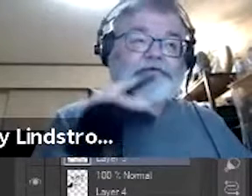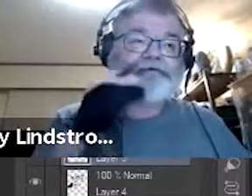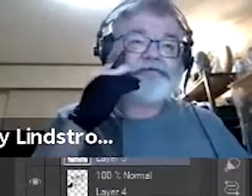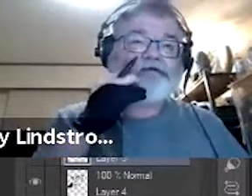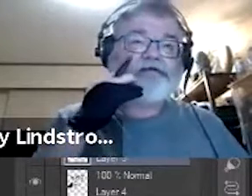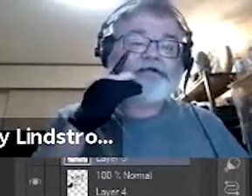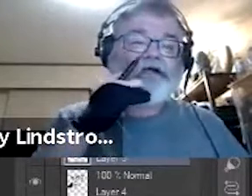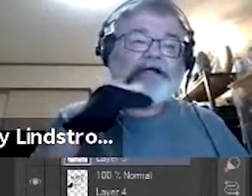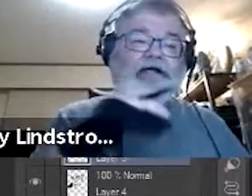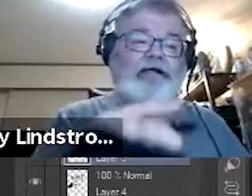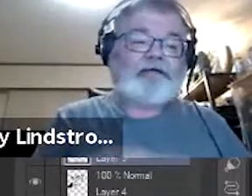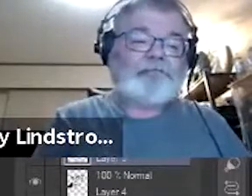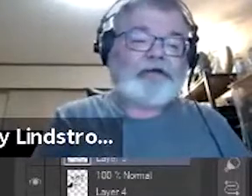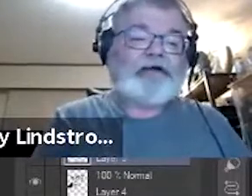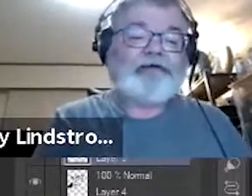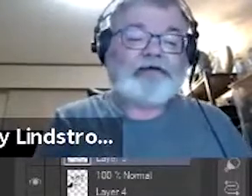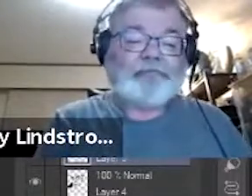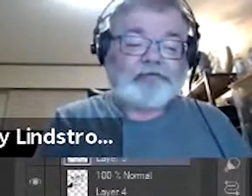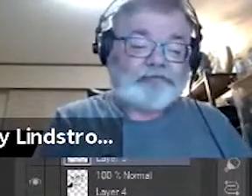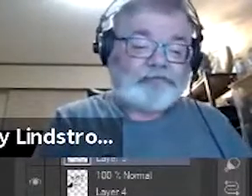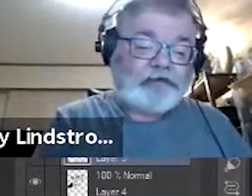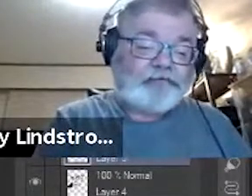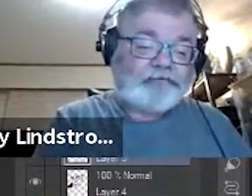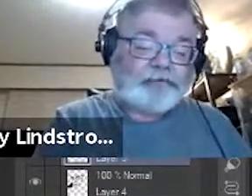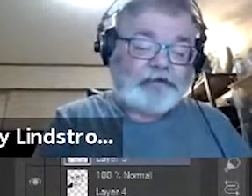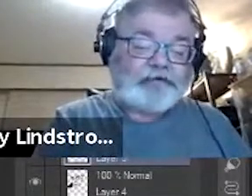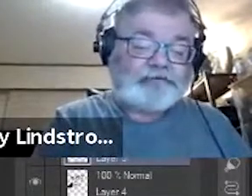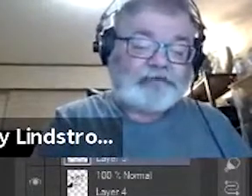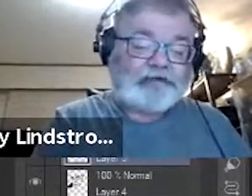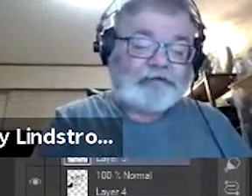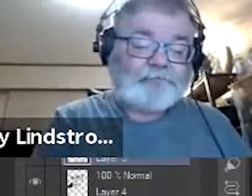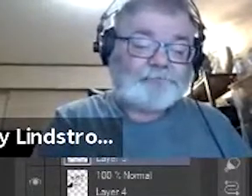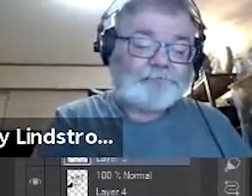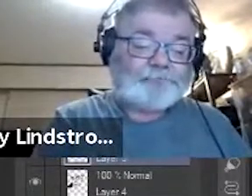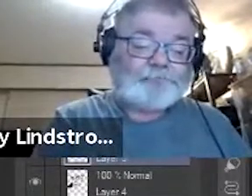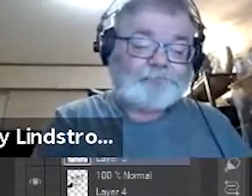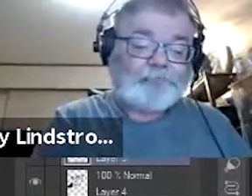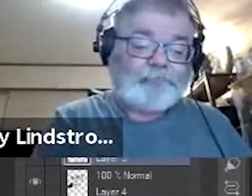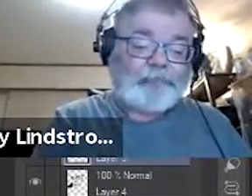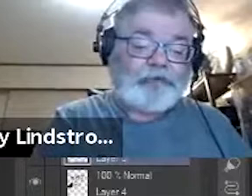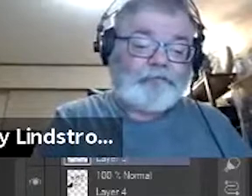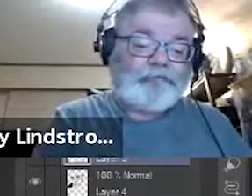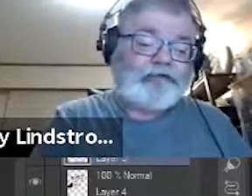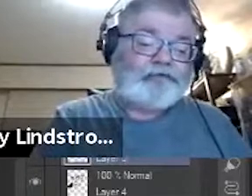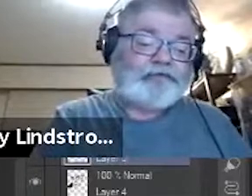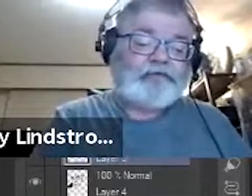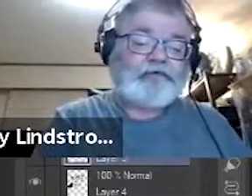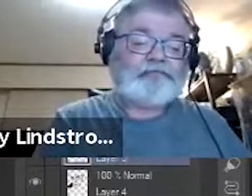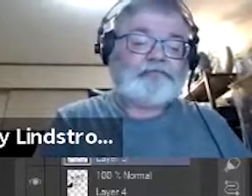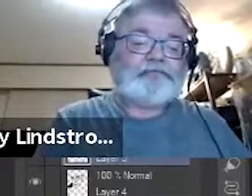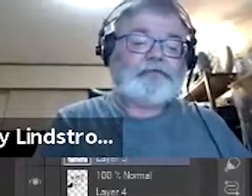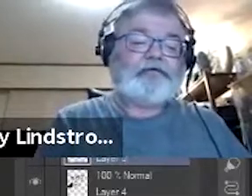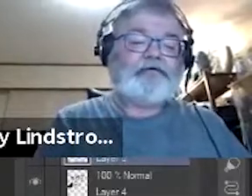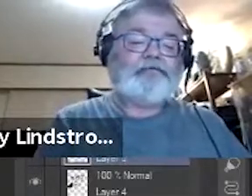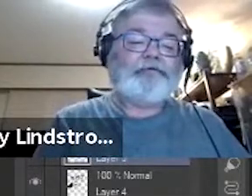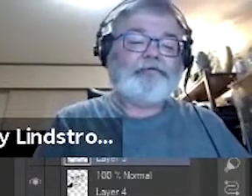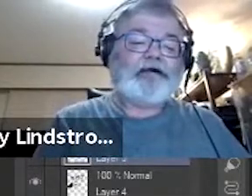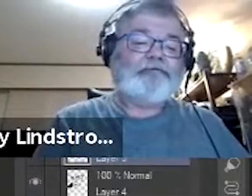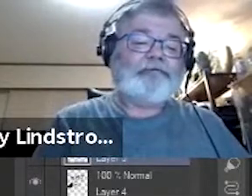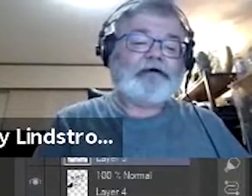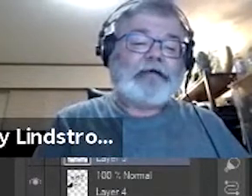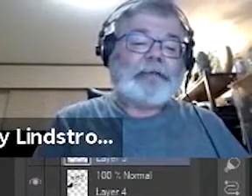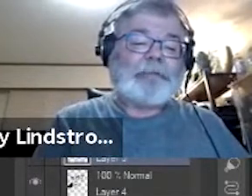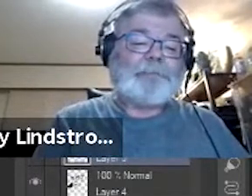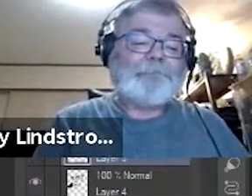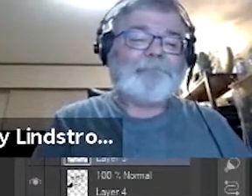picture was I'm Not a Monster, and I used Frankenstein because, if you